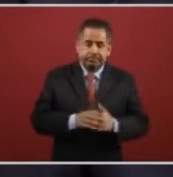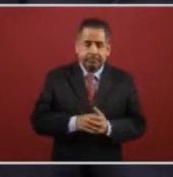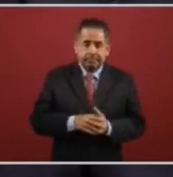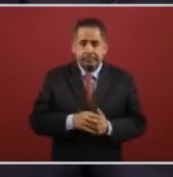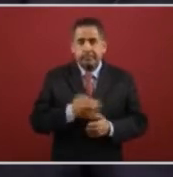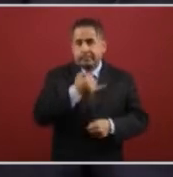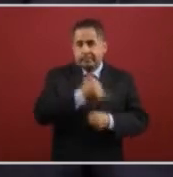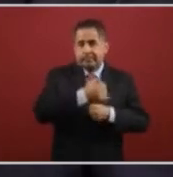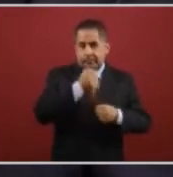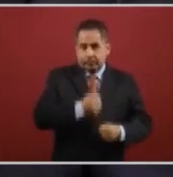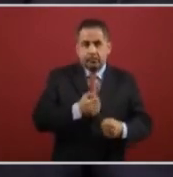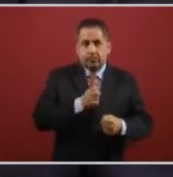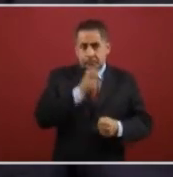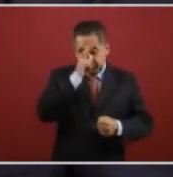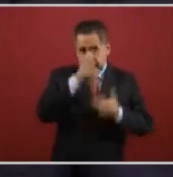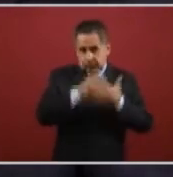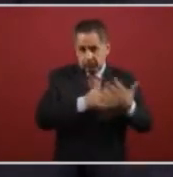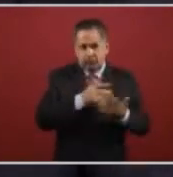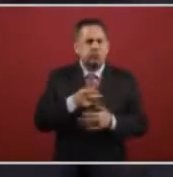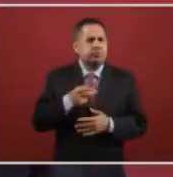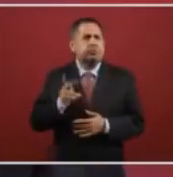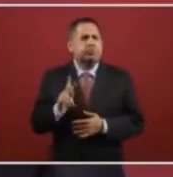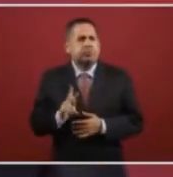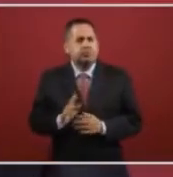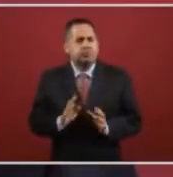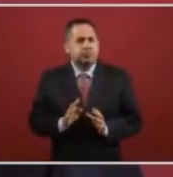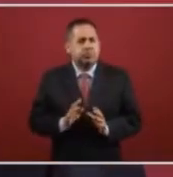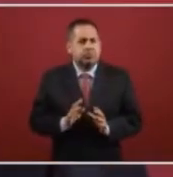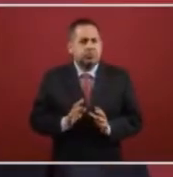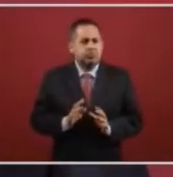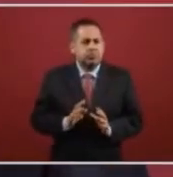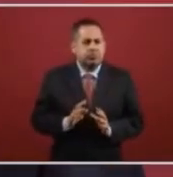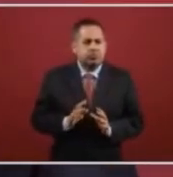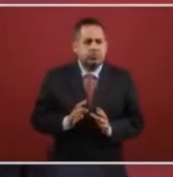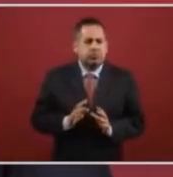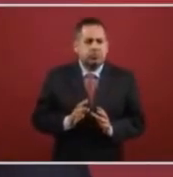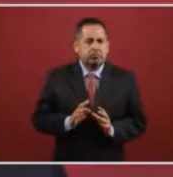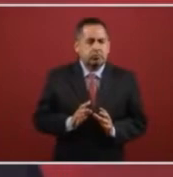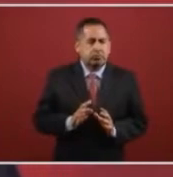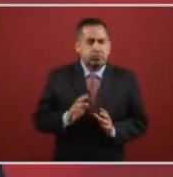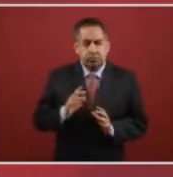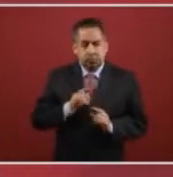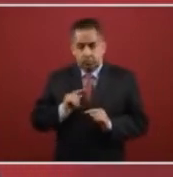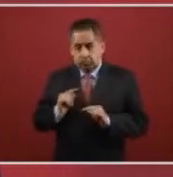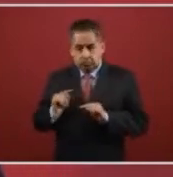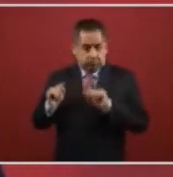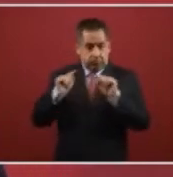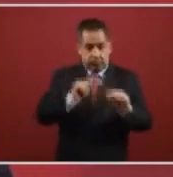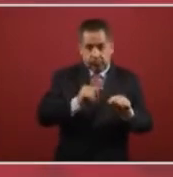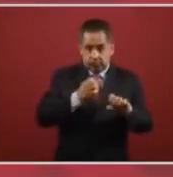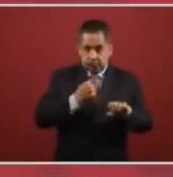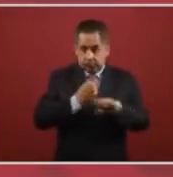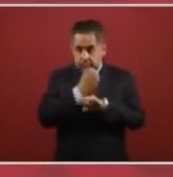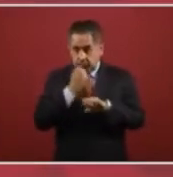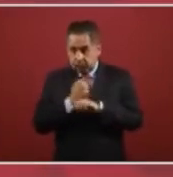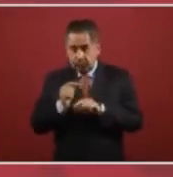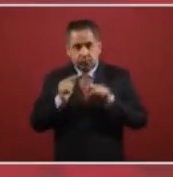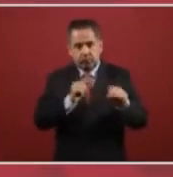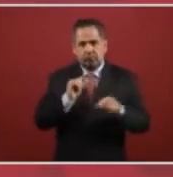problems of insecurity and violence. But when we go to a